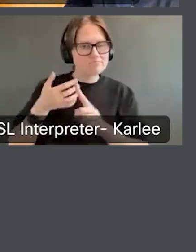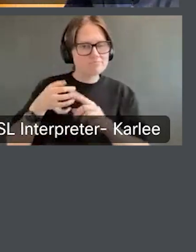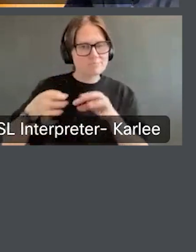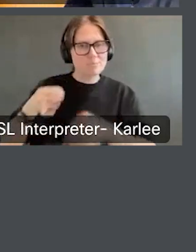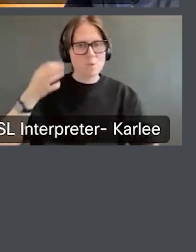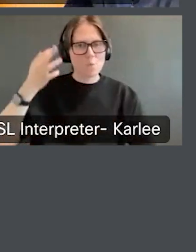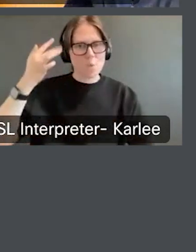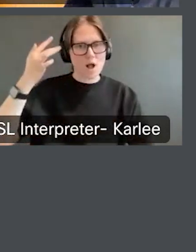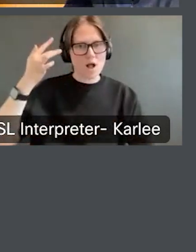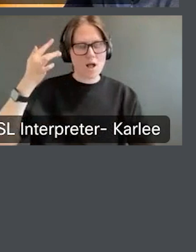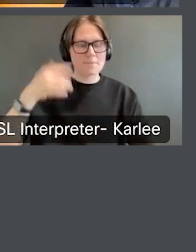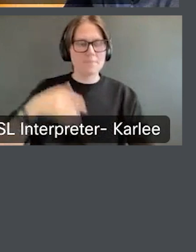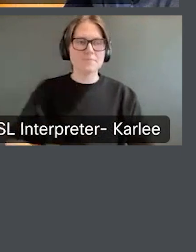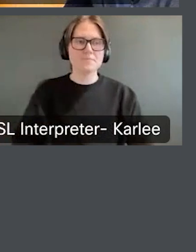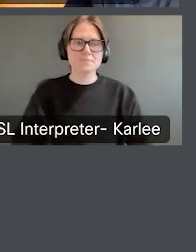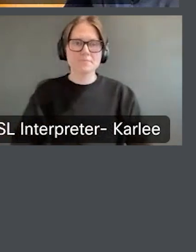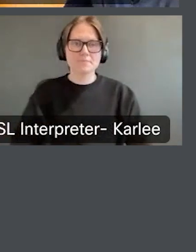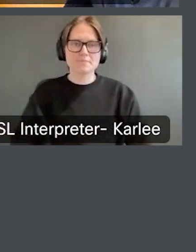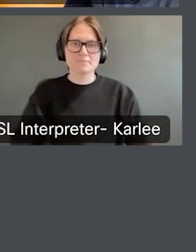leave you with the